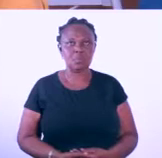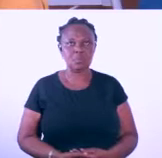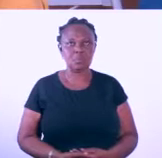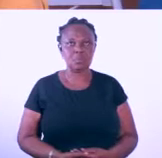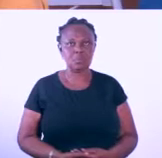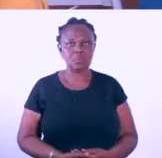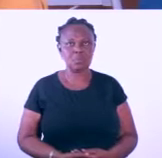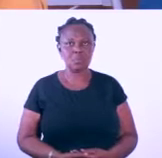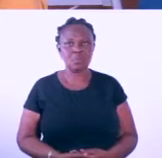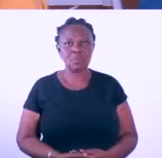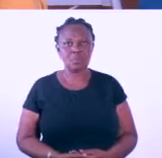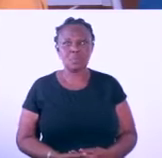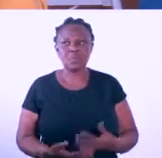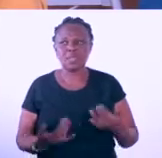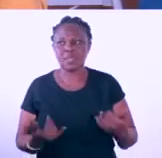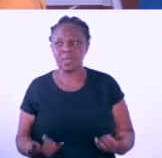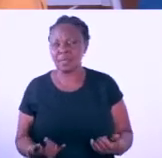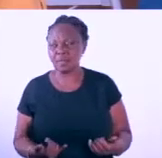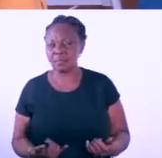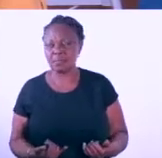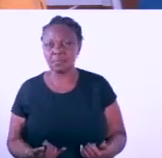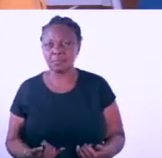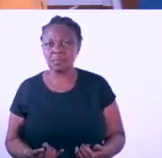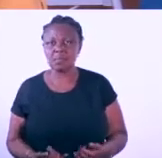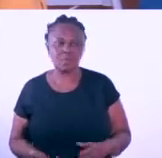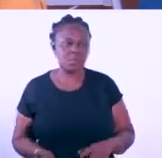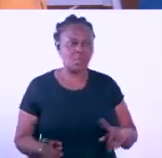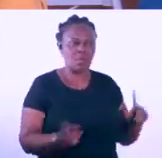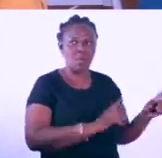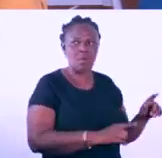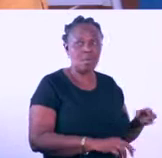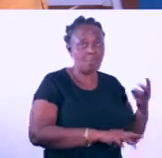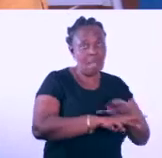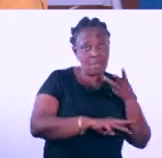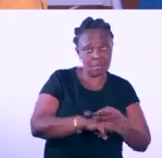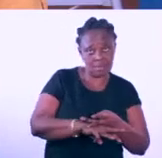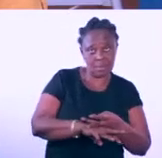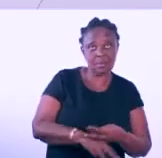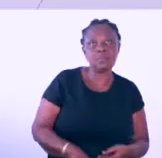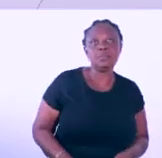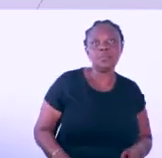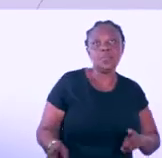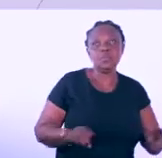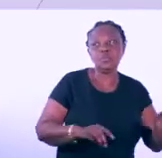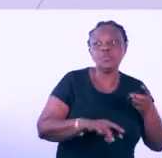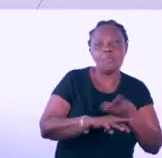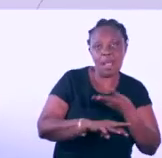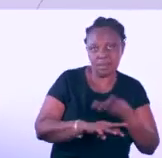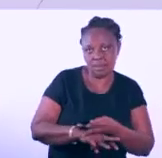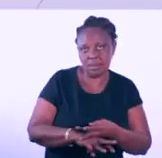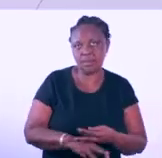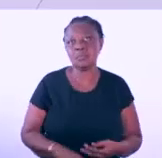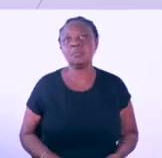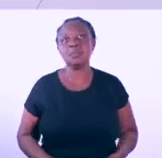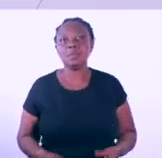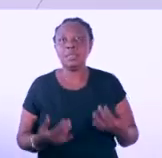Now, we'll go to the mathematics, okay? Over